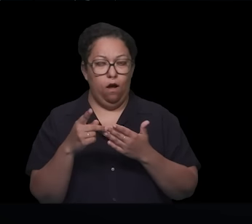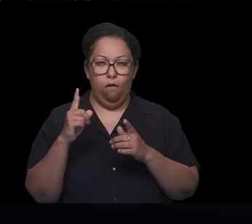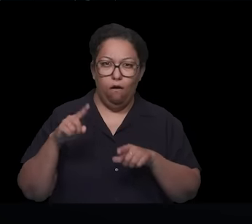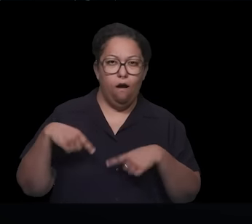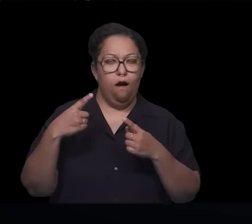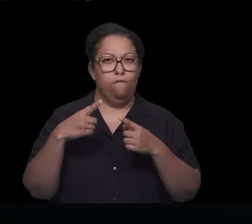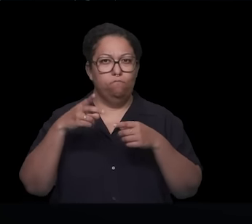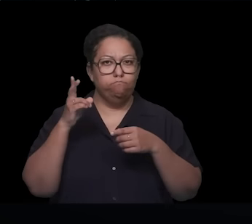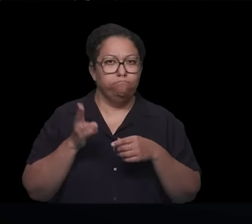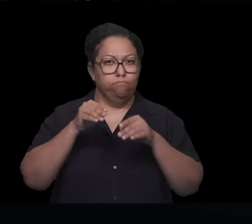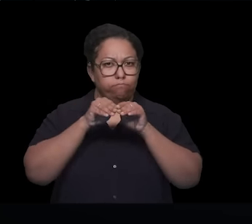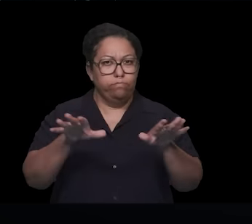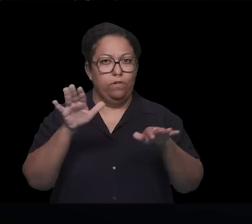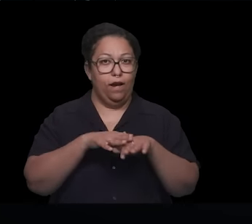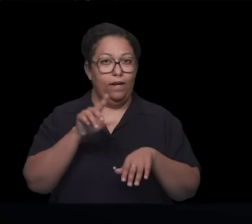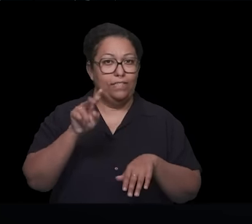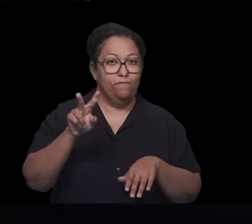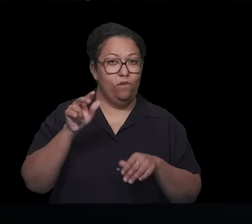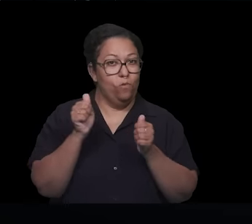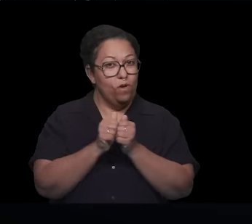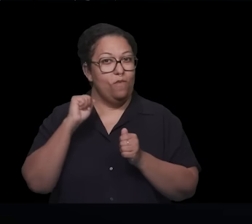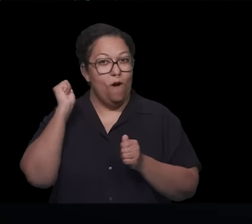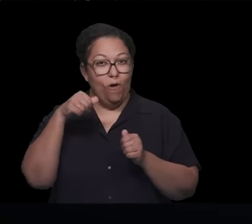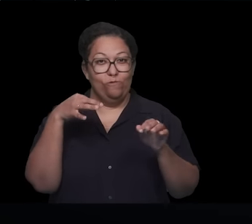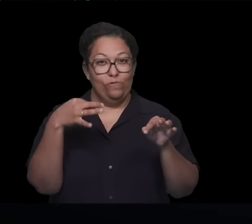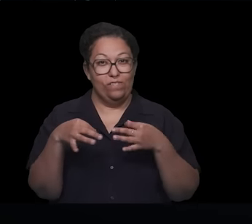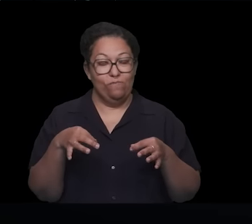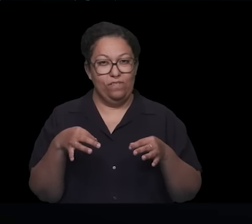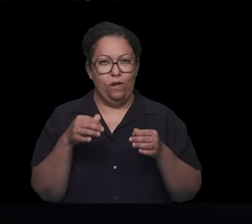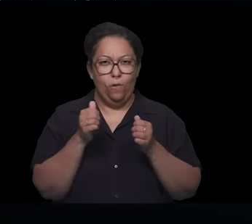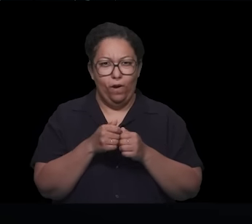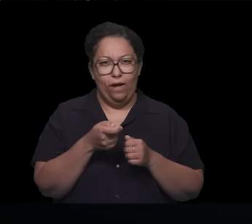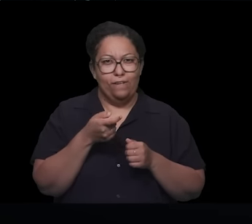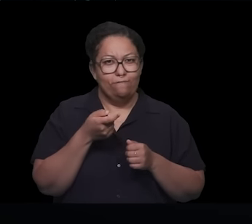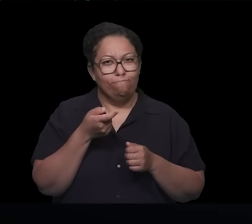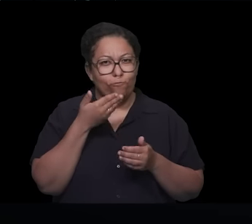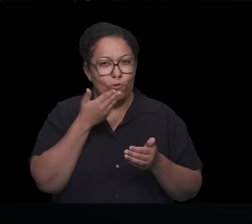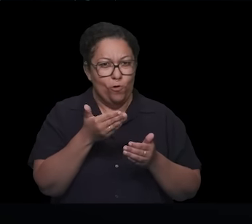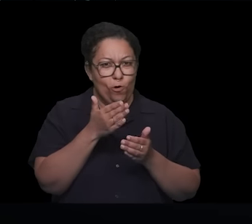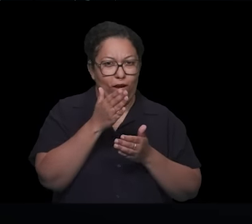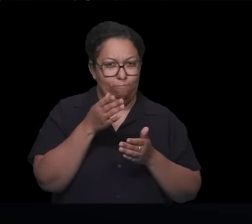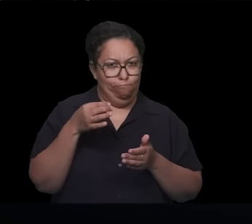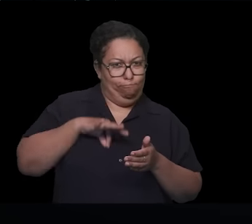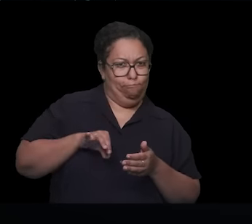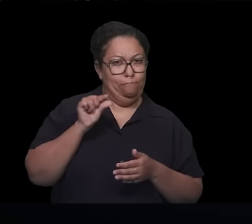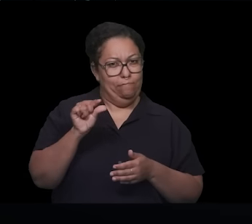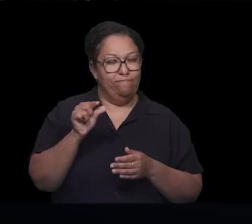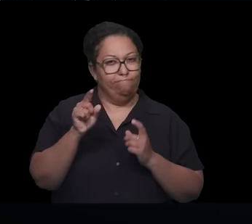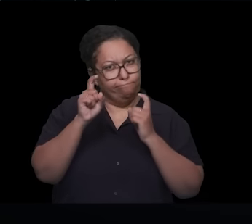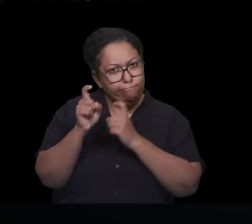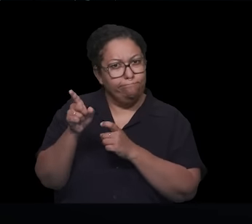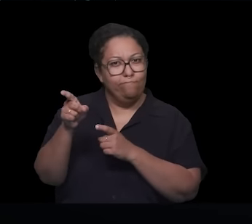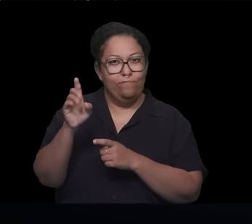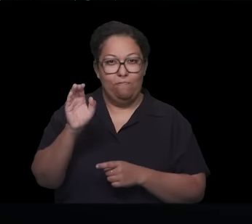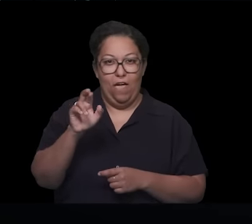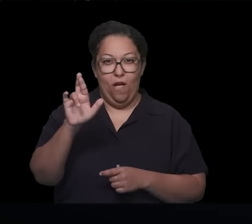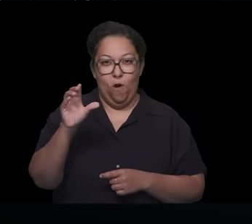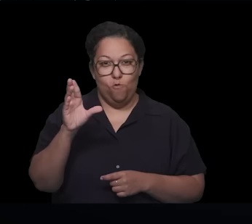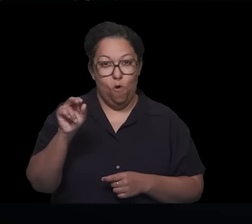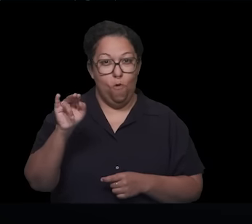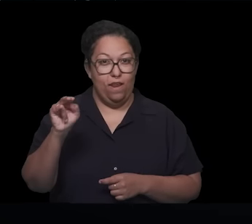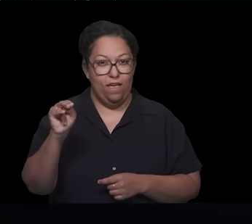first programs ever broadcast on television with audio description, with a good bit of credit, of course, going to